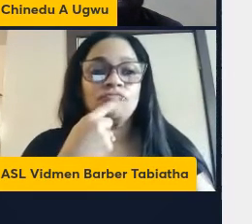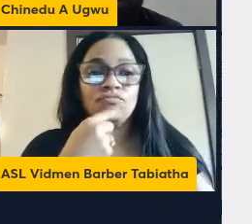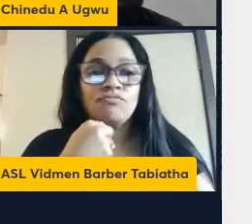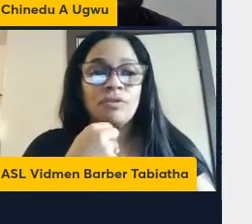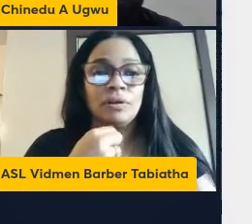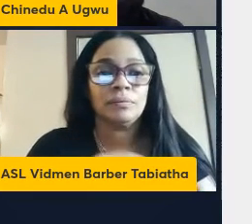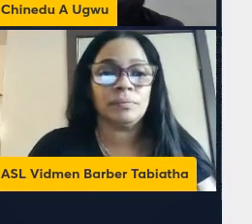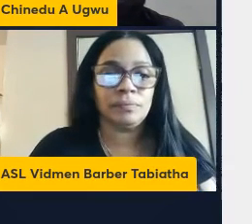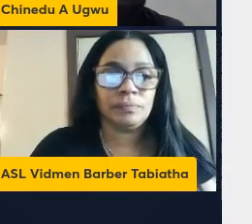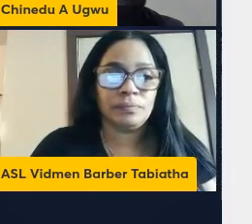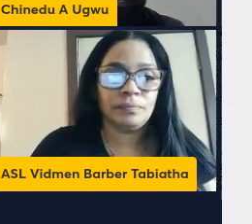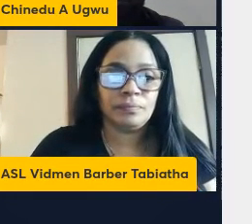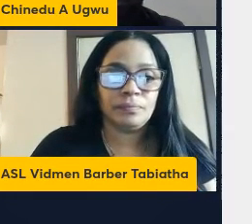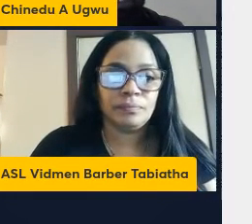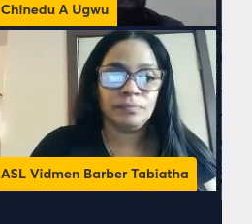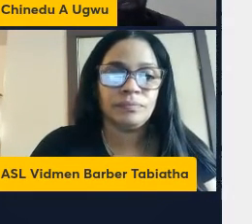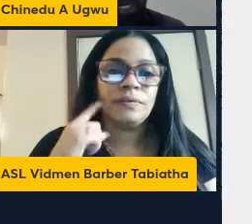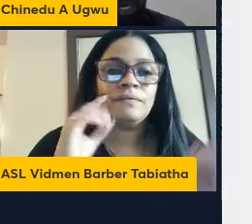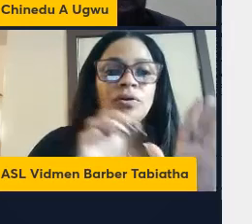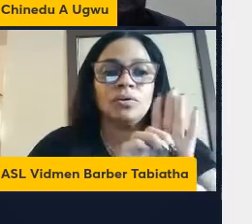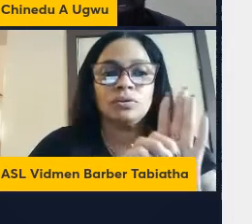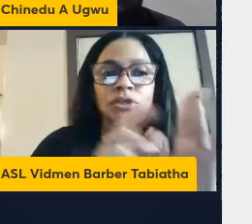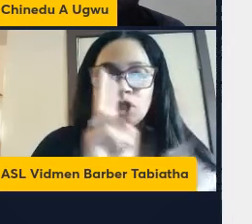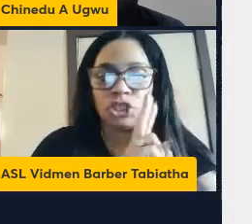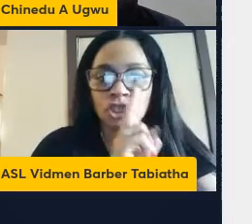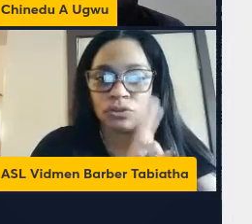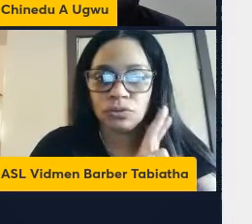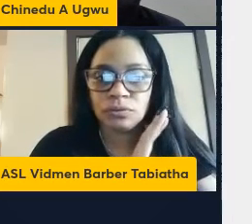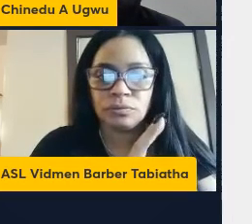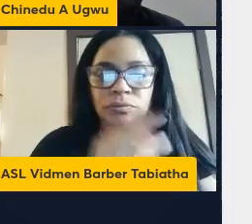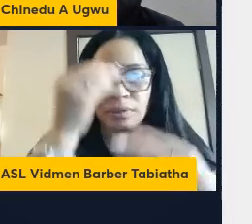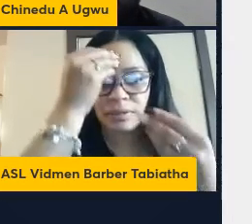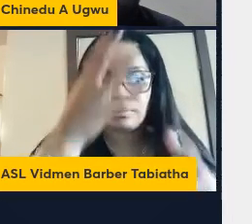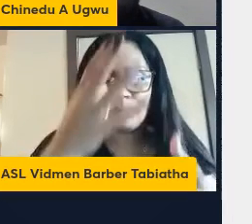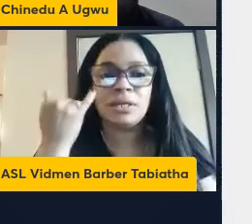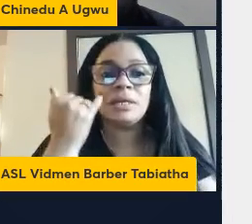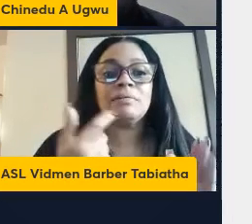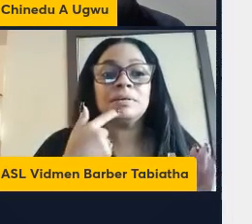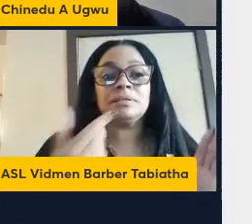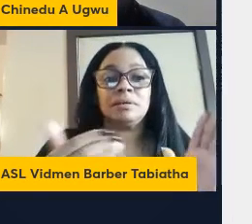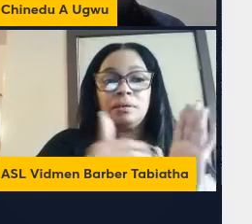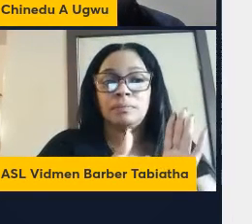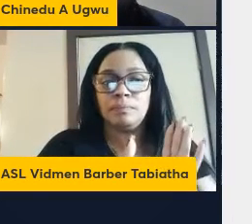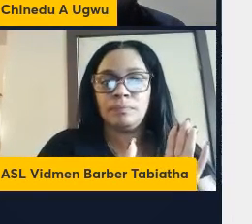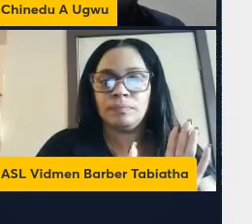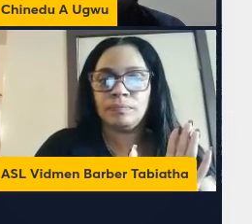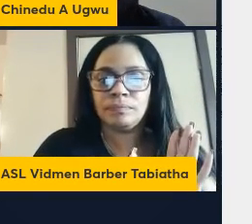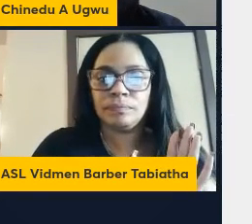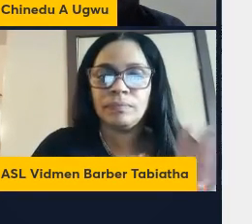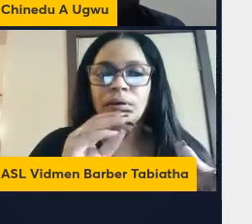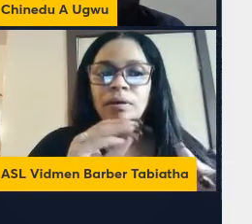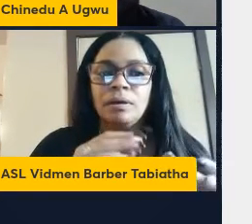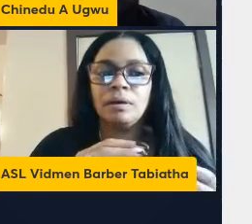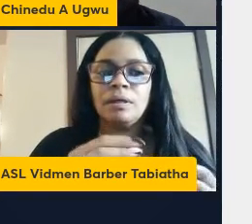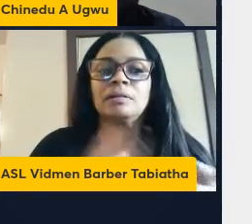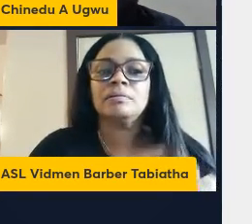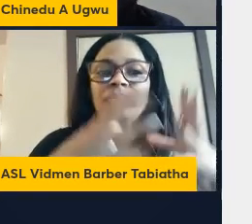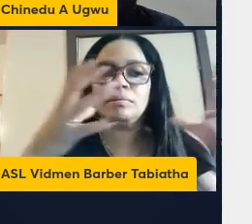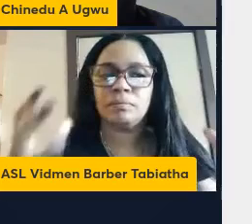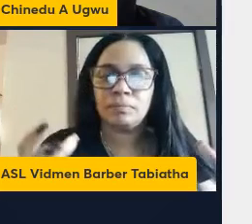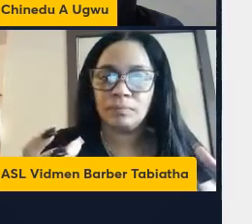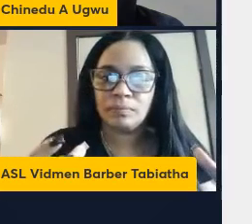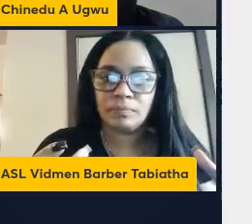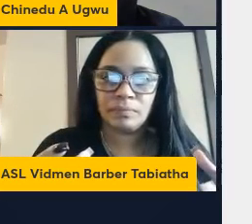trying to set up. So, for example, use, and again, let me not forget to mention that this work is an enormous and efficient